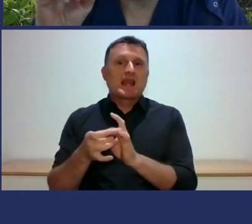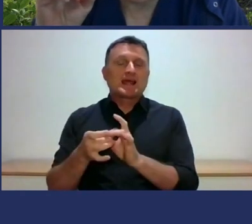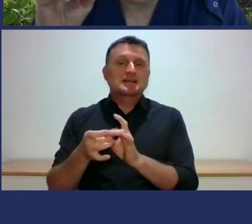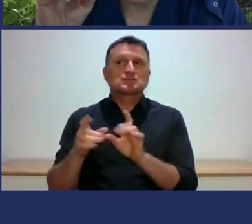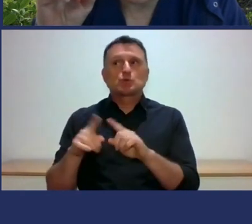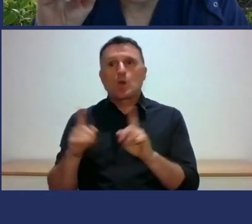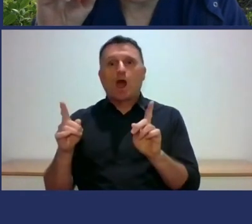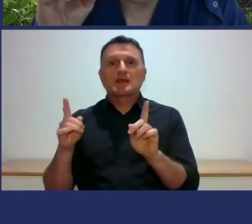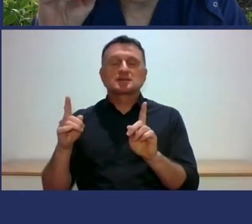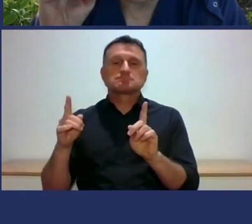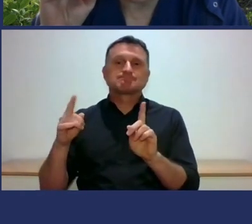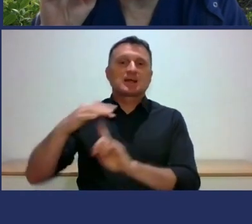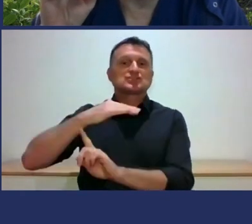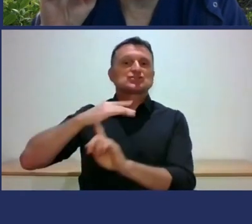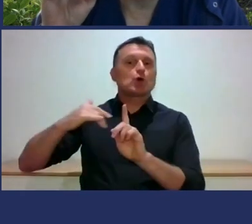So,